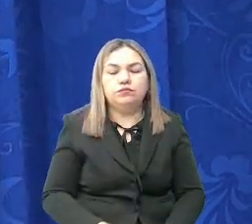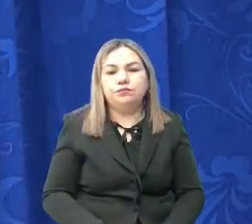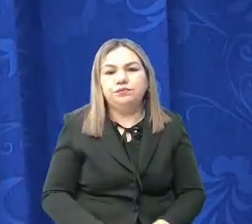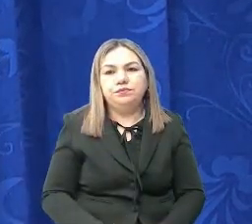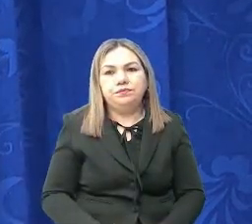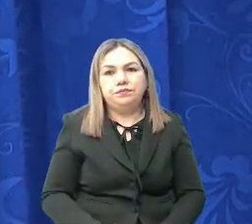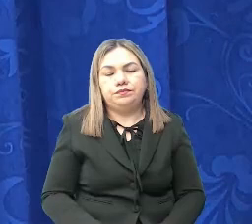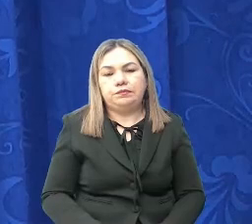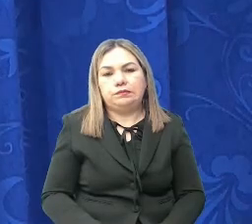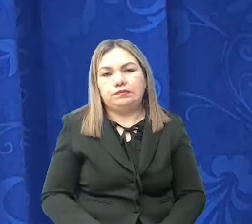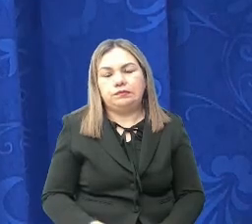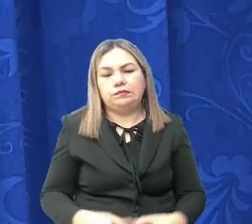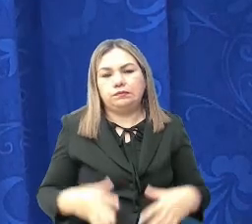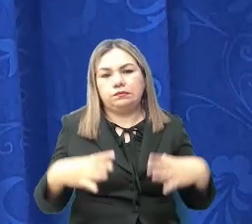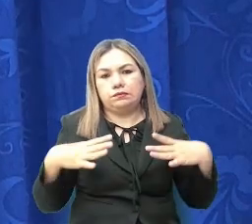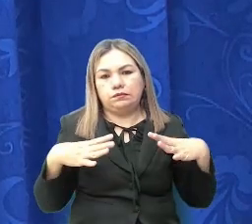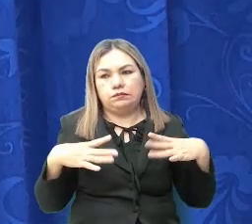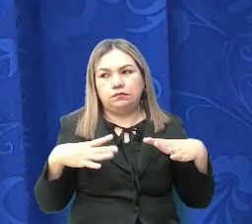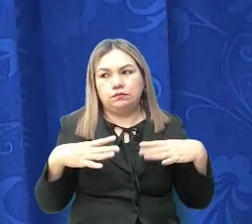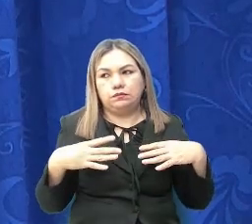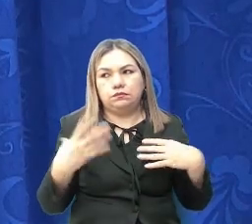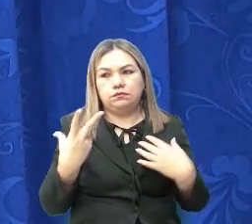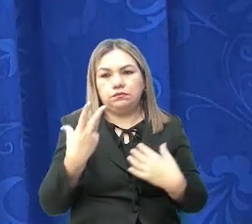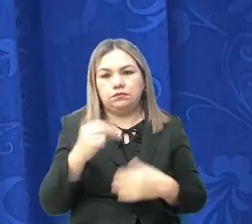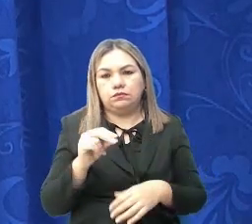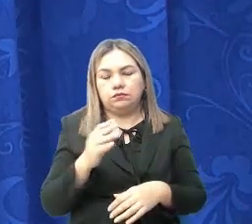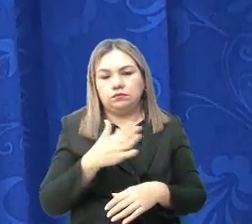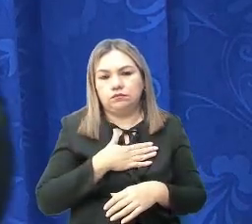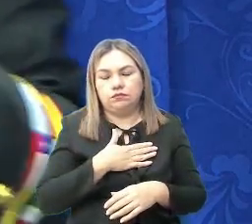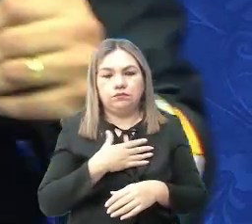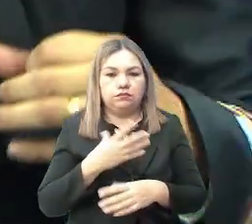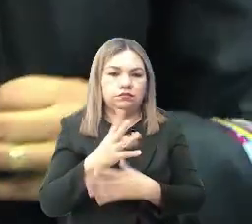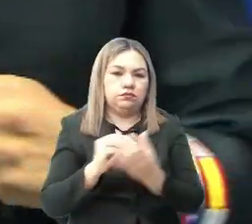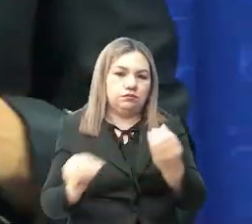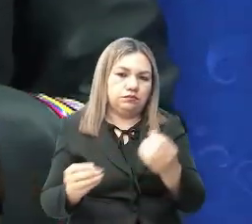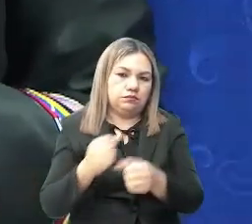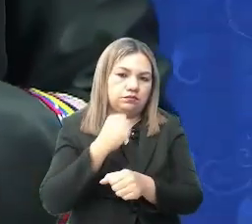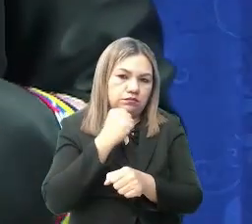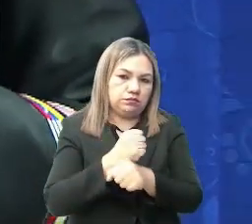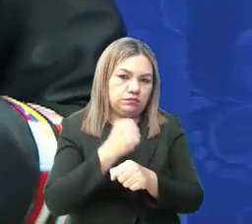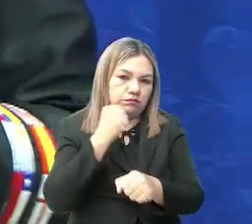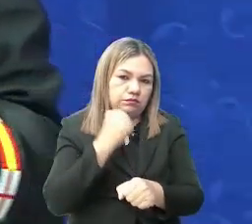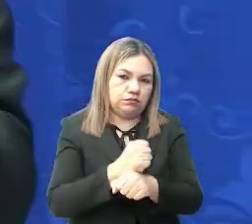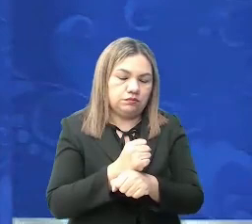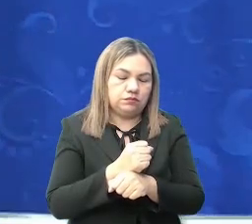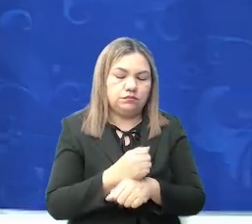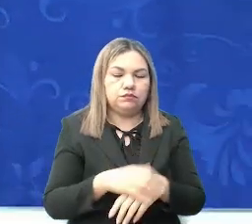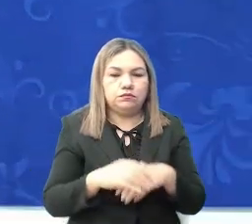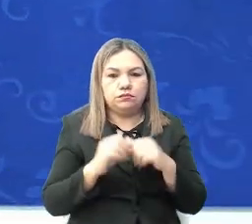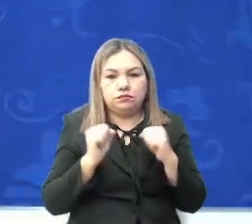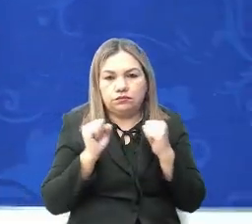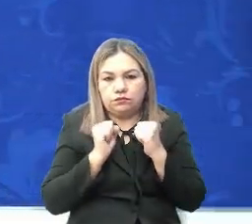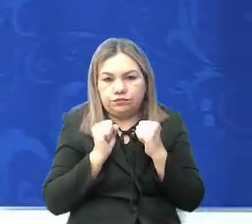have nothing. The sluggard in winter doesn't go out to work,